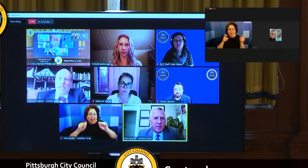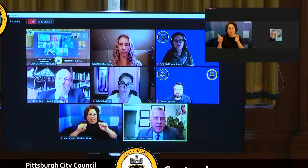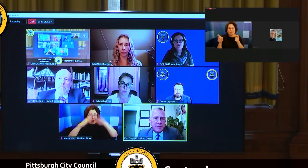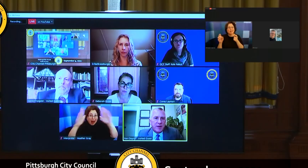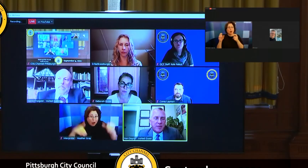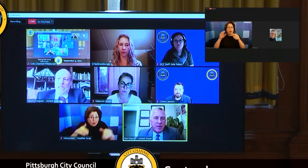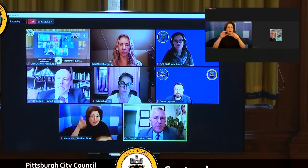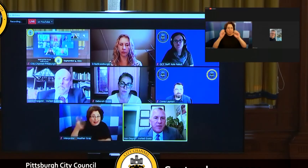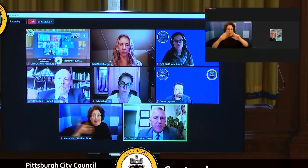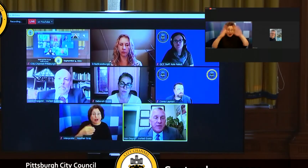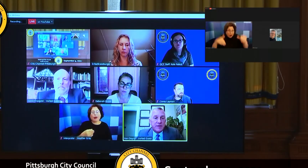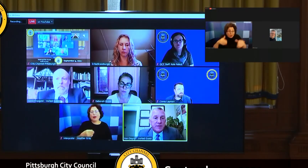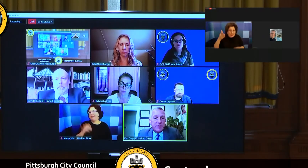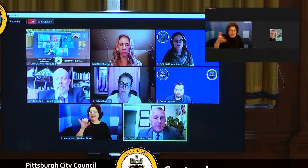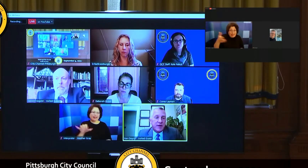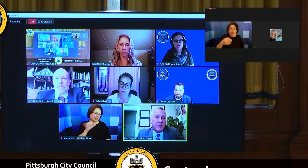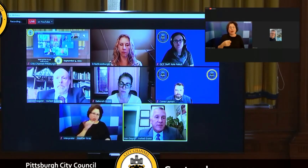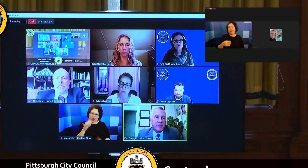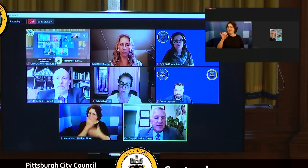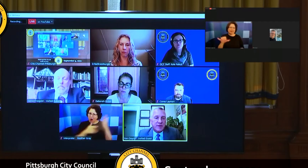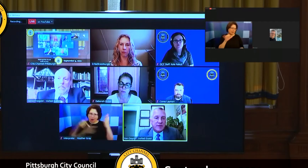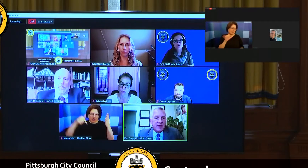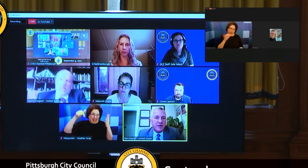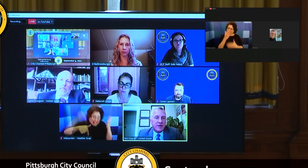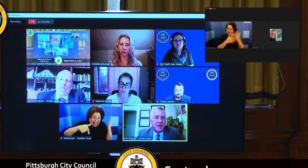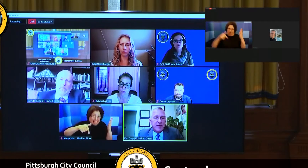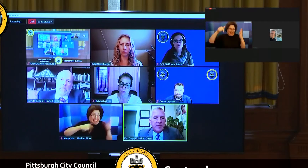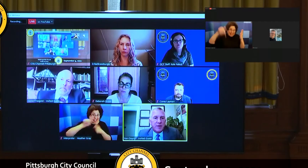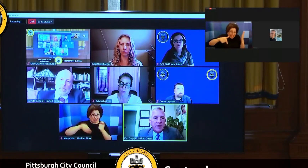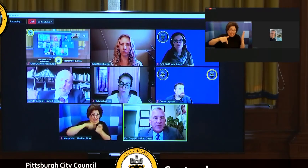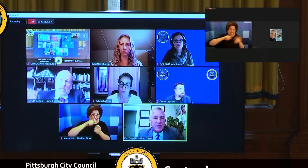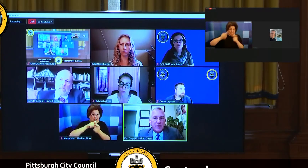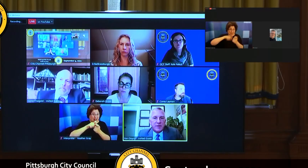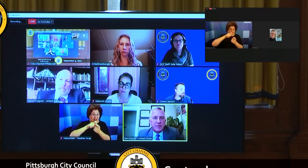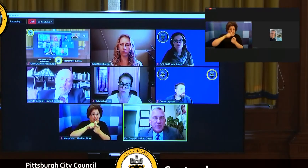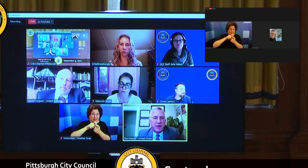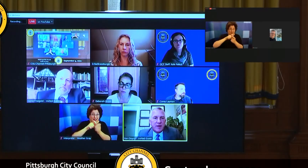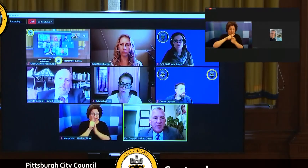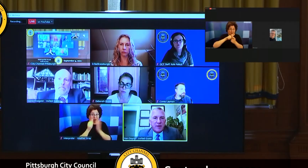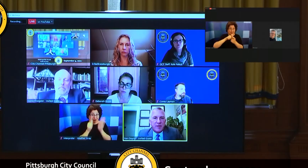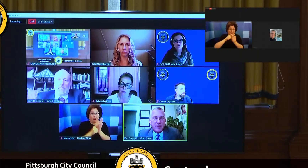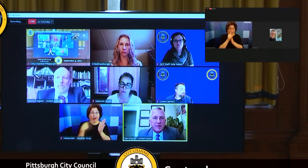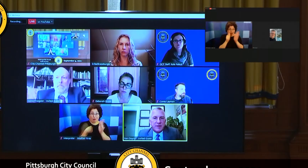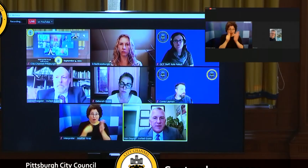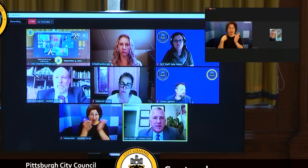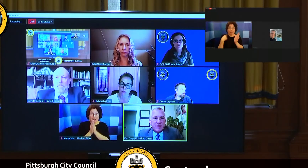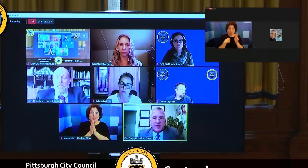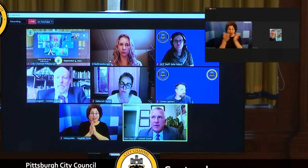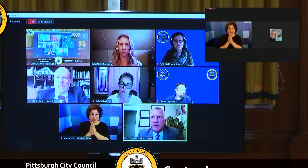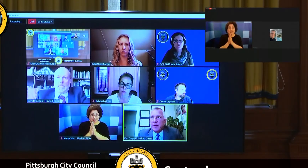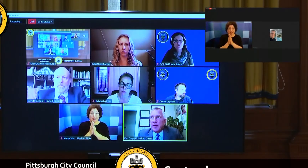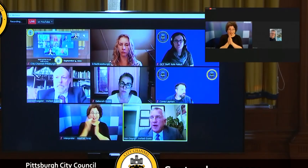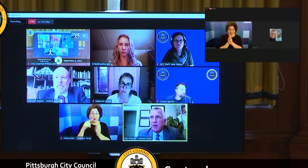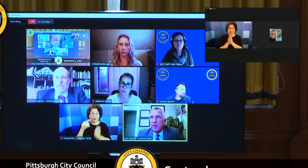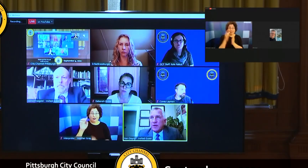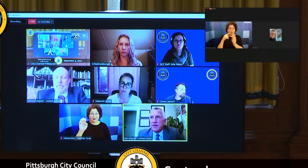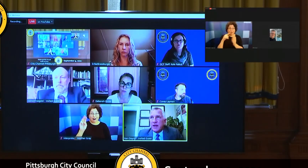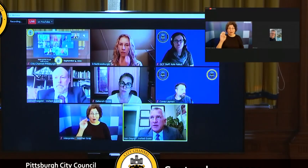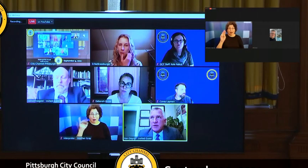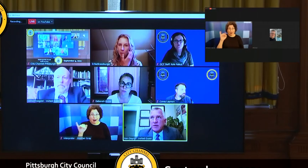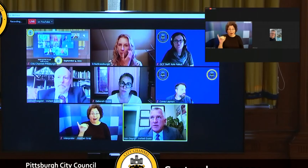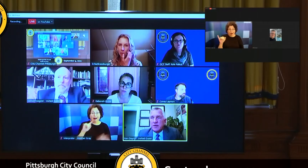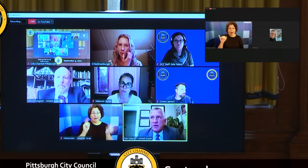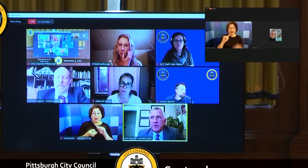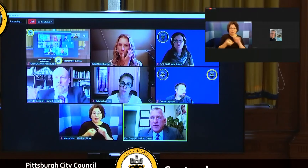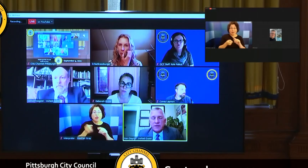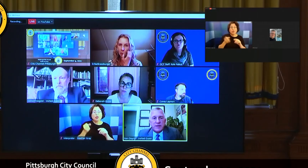But that's not part of this particular piece of legislation. But I did want to just put that on the record because I think it's once again